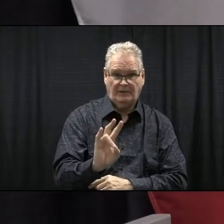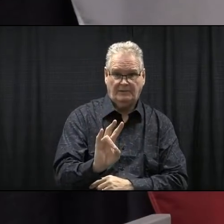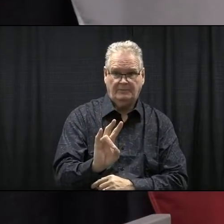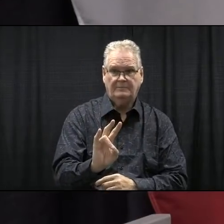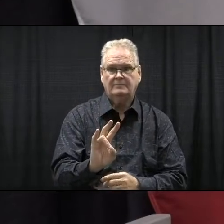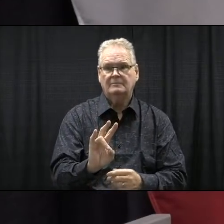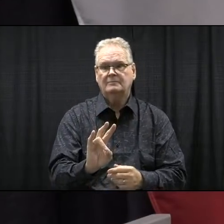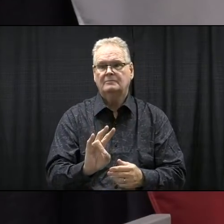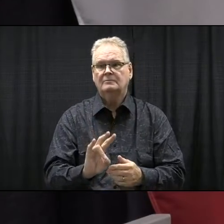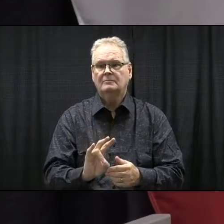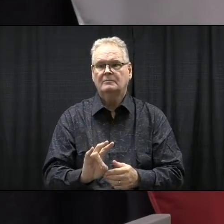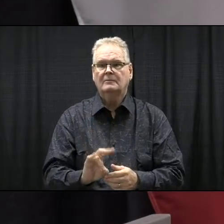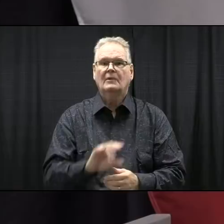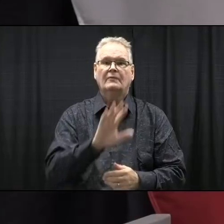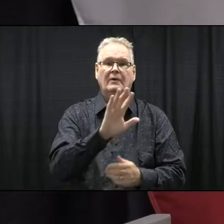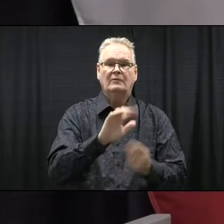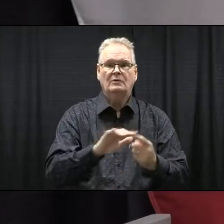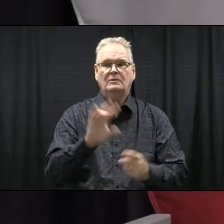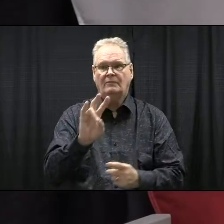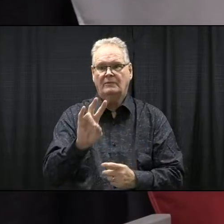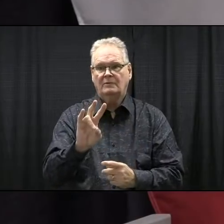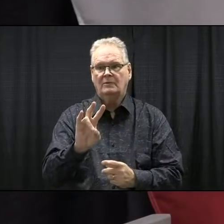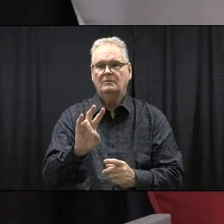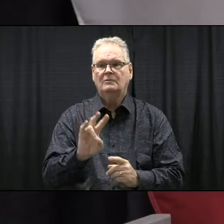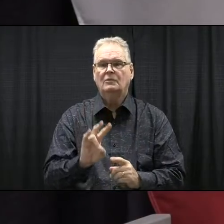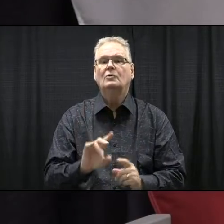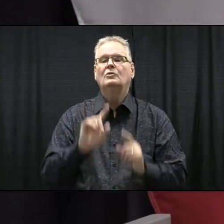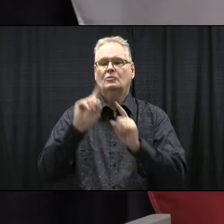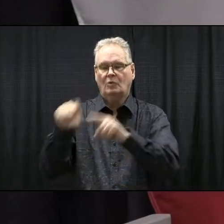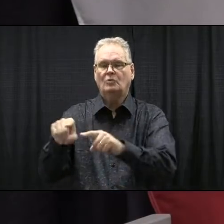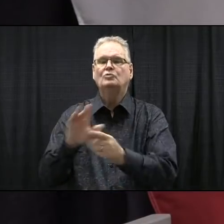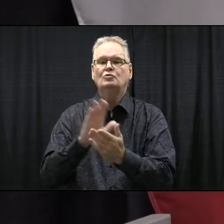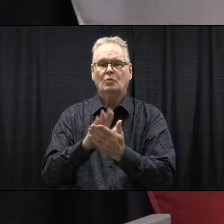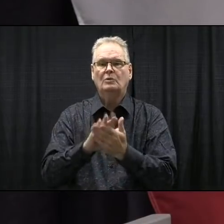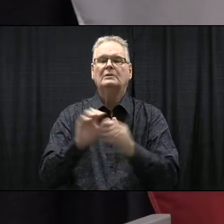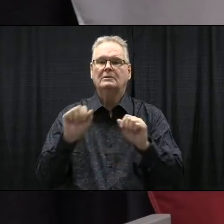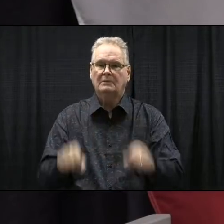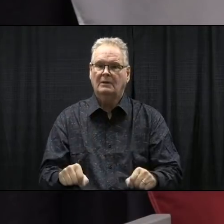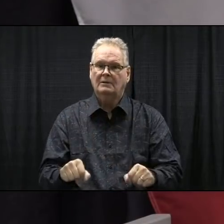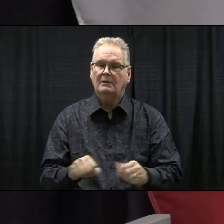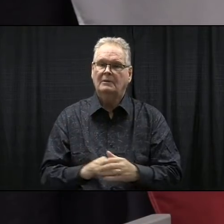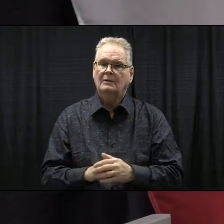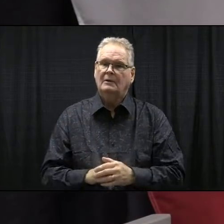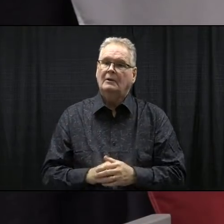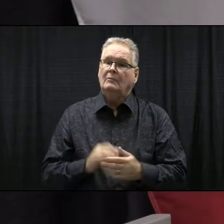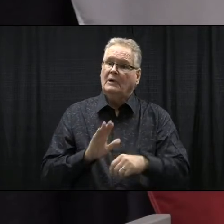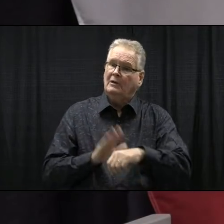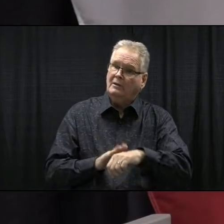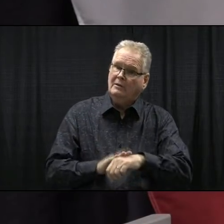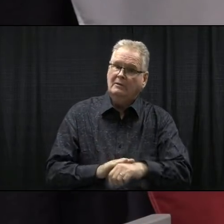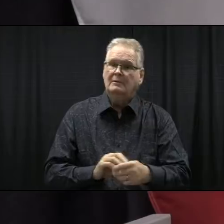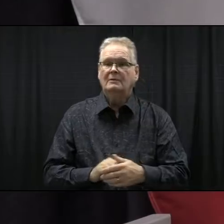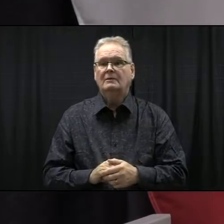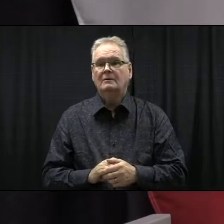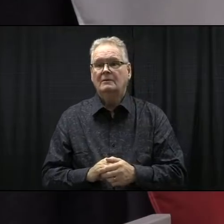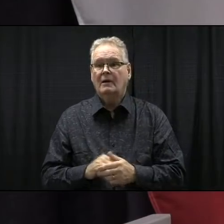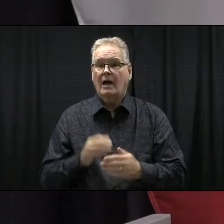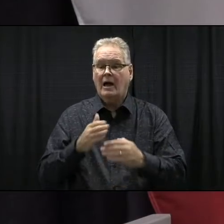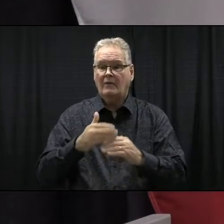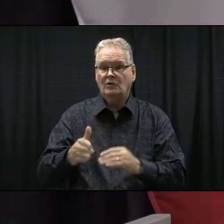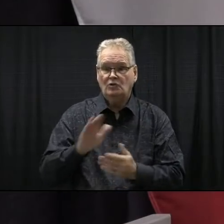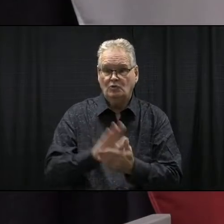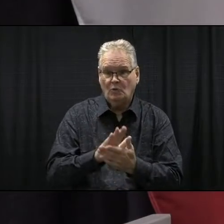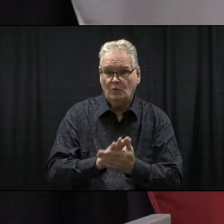permitted to attend school, but must still adhere to the other limitations, including avoiding before and after school programs until the 14 days is